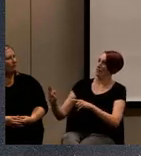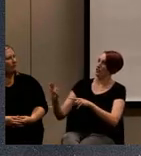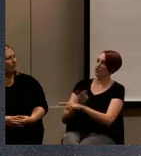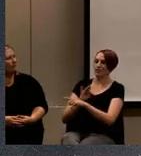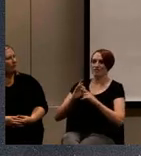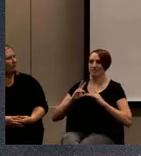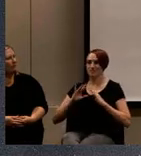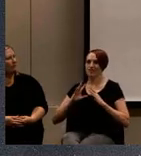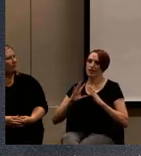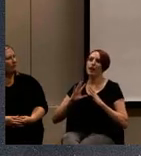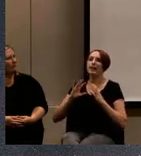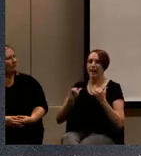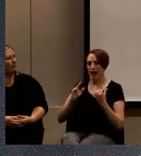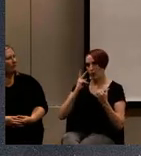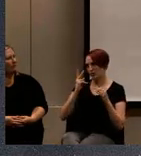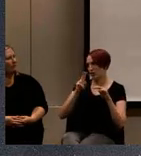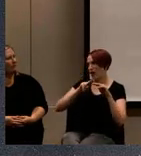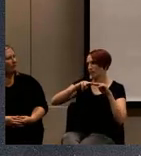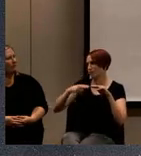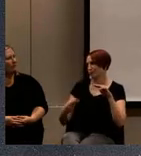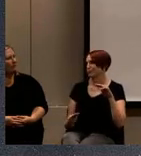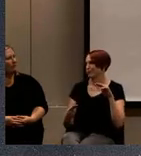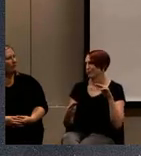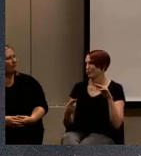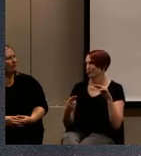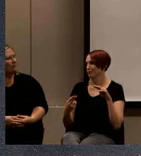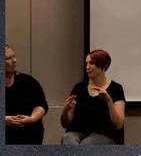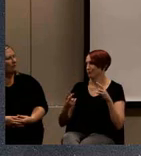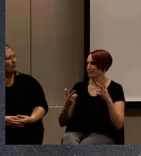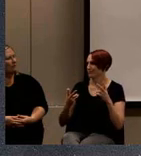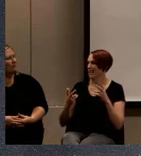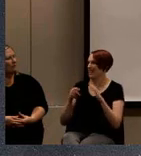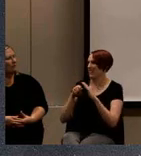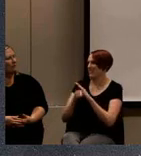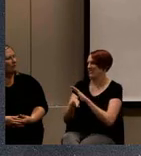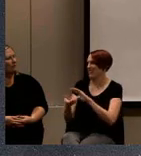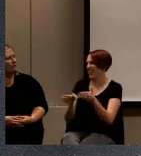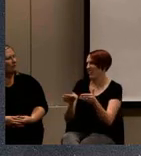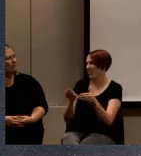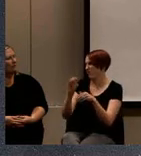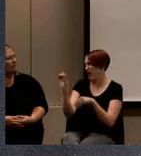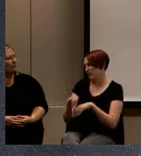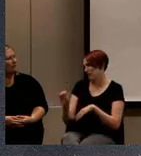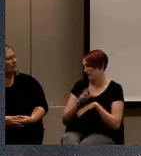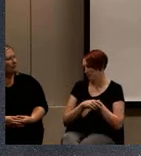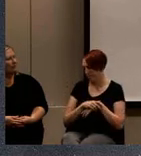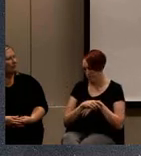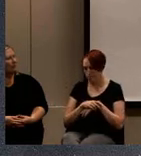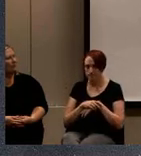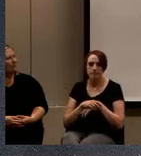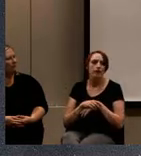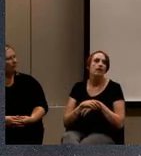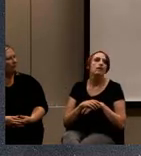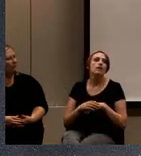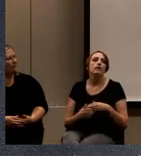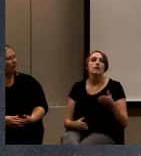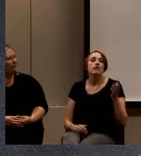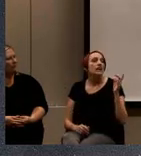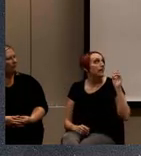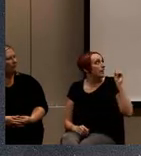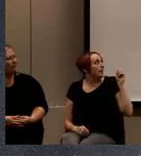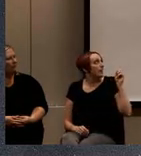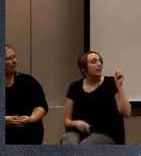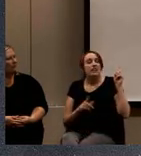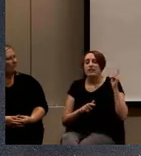we started seeing the needle shift into a little more survivability. And then we also, the project also